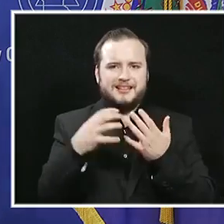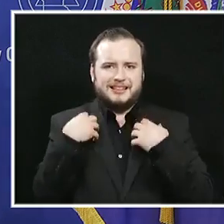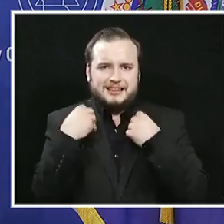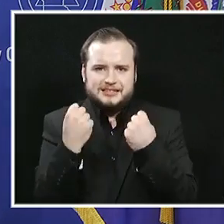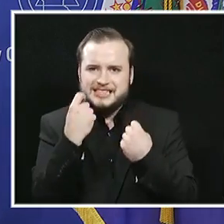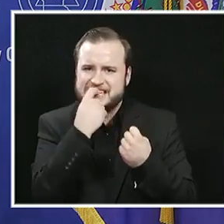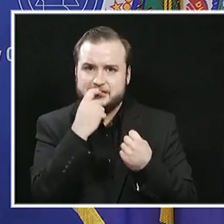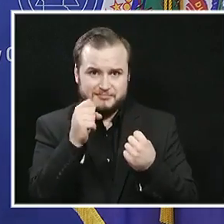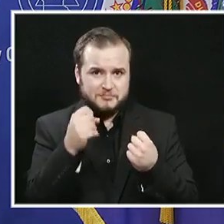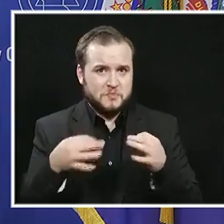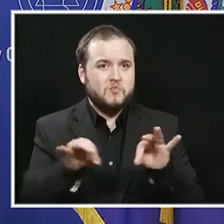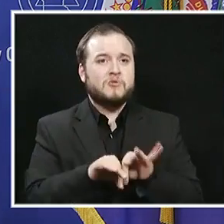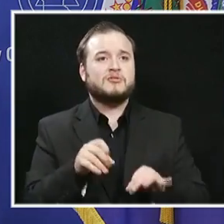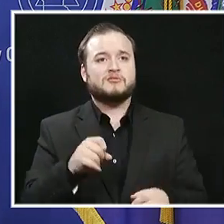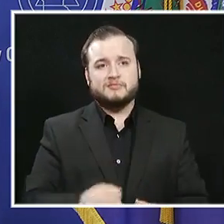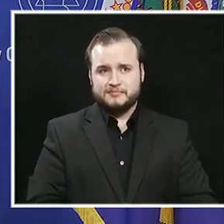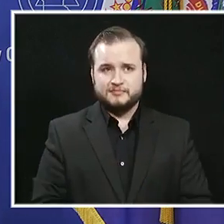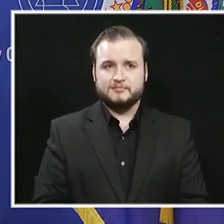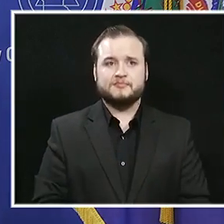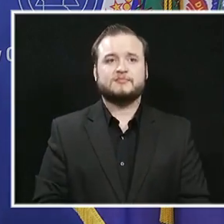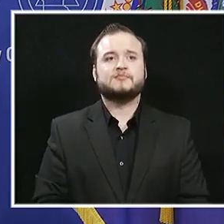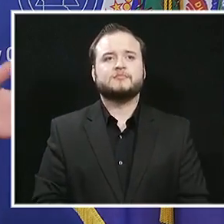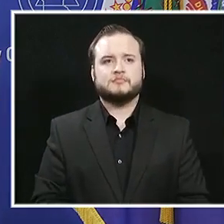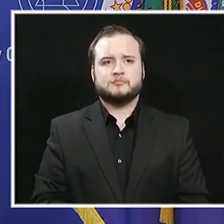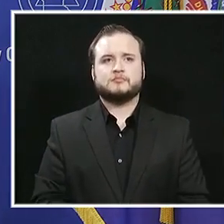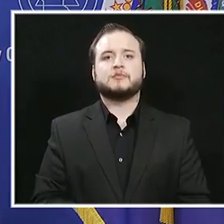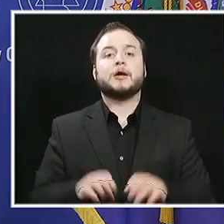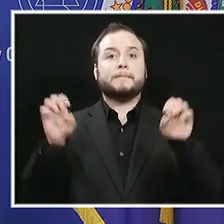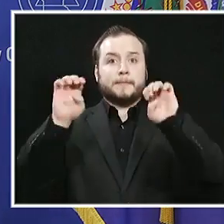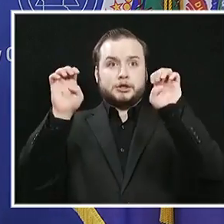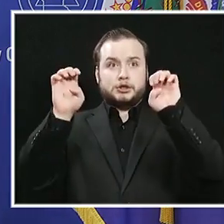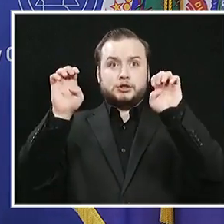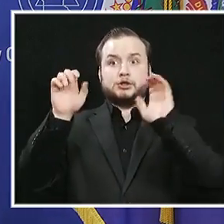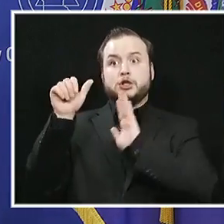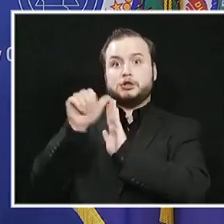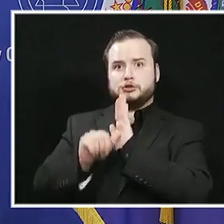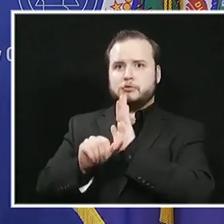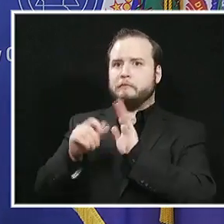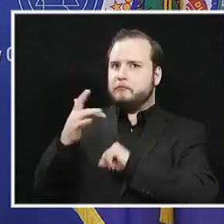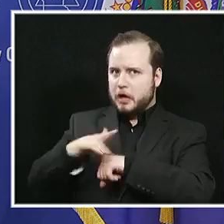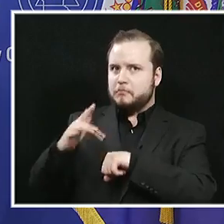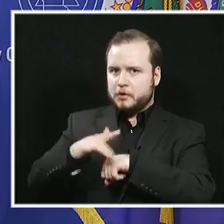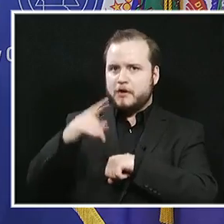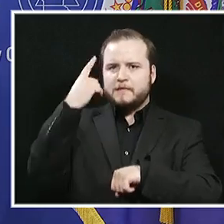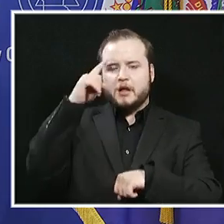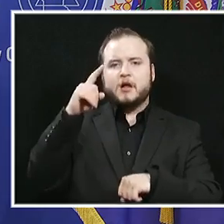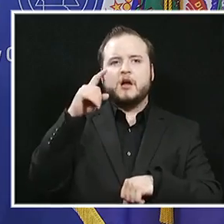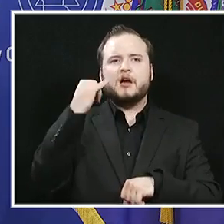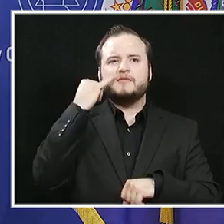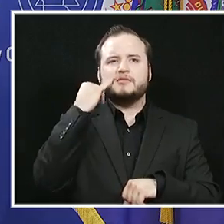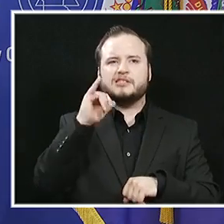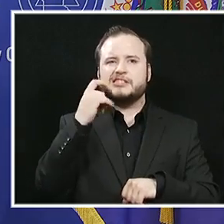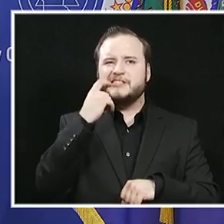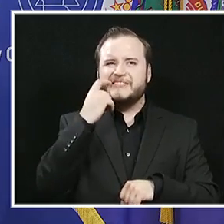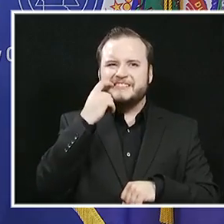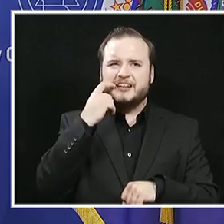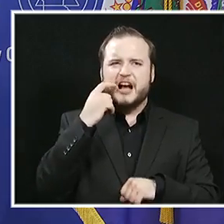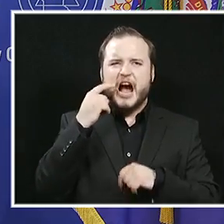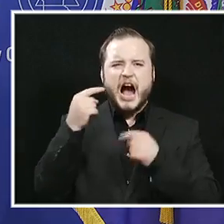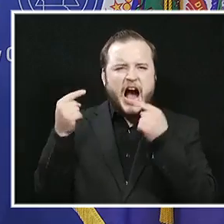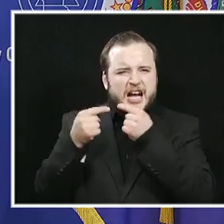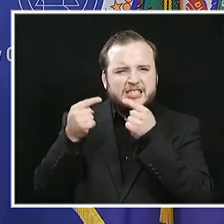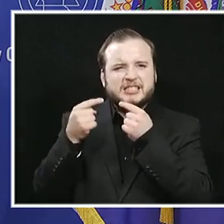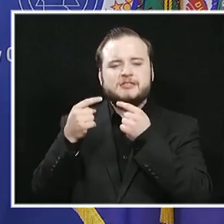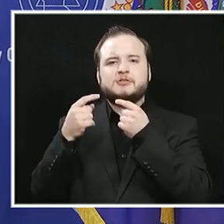got impacted tooth, if you have root canal, those things have been out there. But I do think it's right. Yes, it's going to be part of that conversation we have, that we know these are things that have to